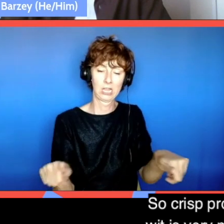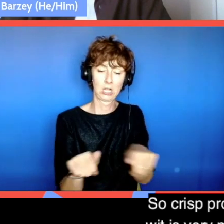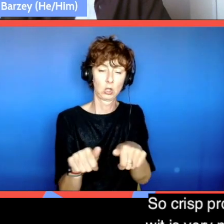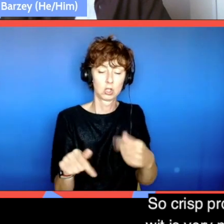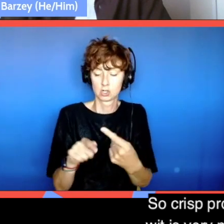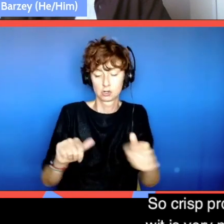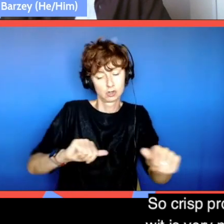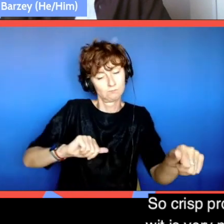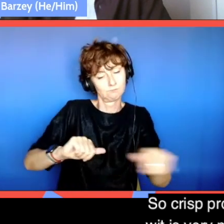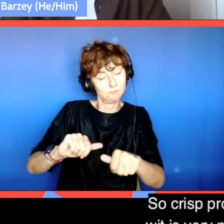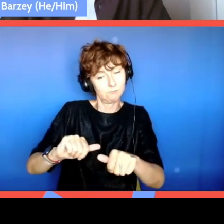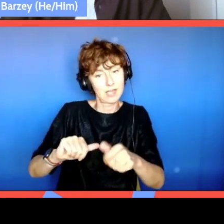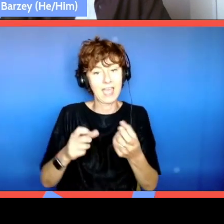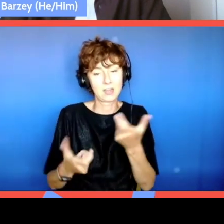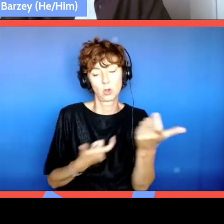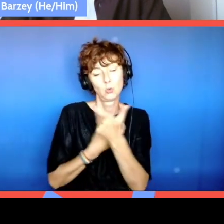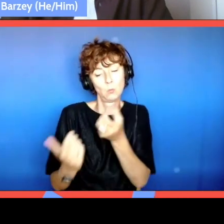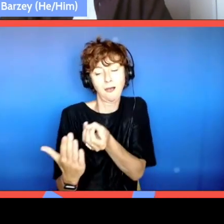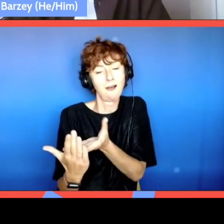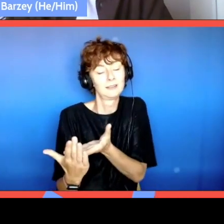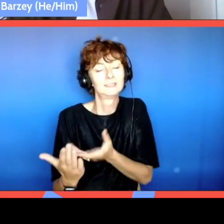is very much appreciated.